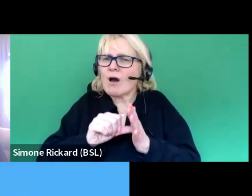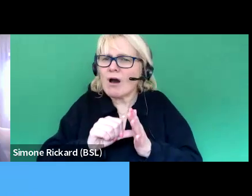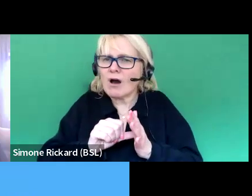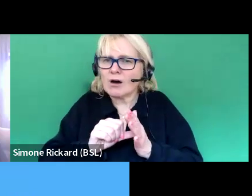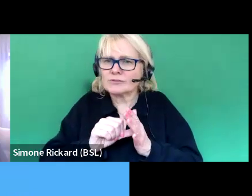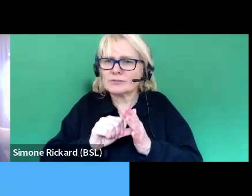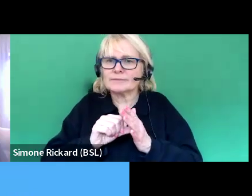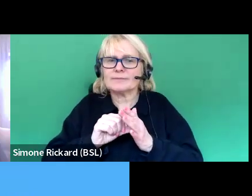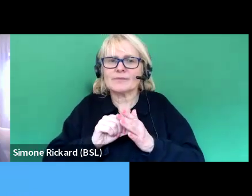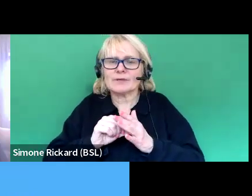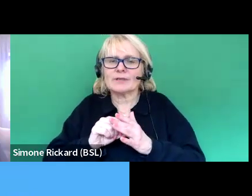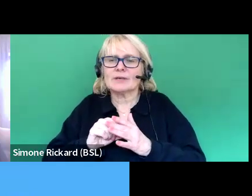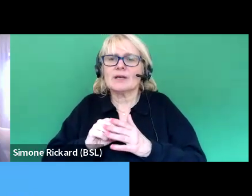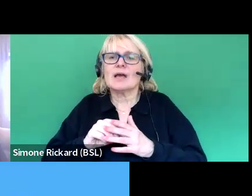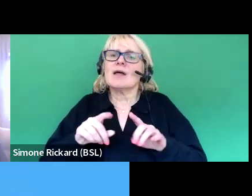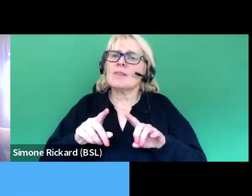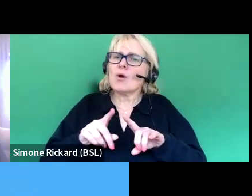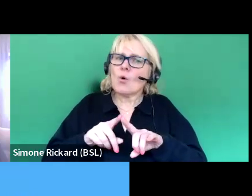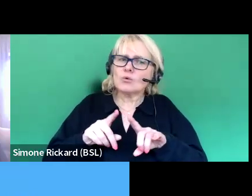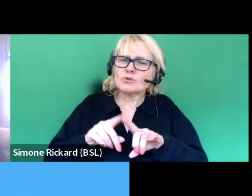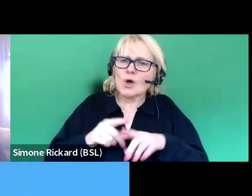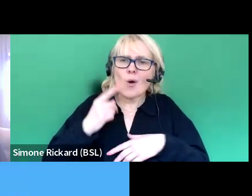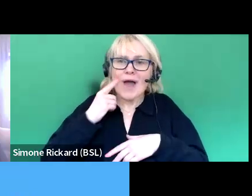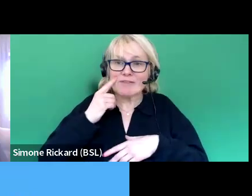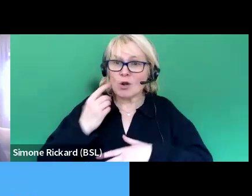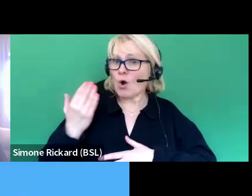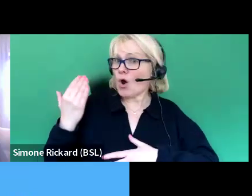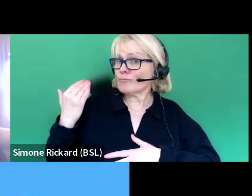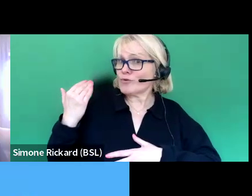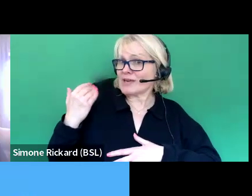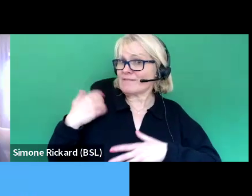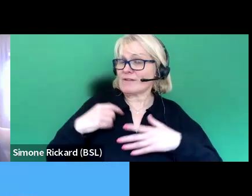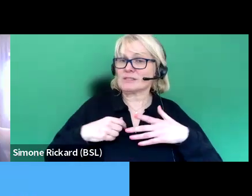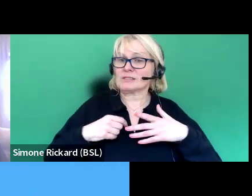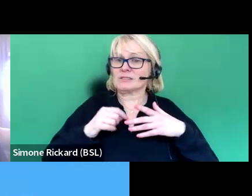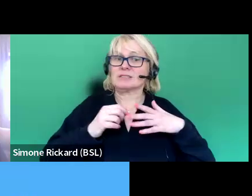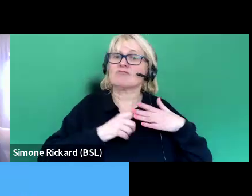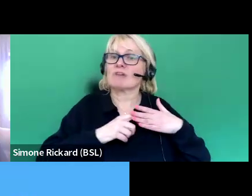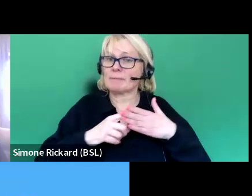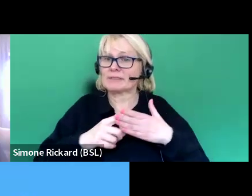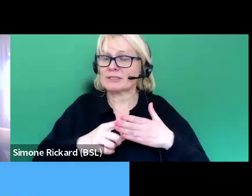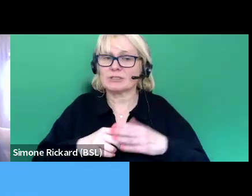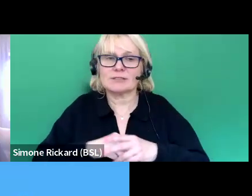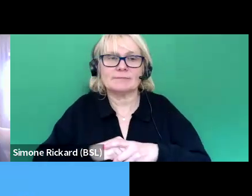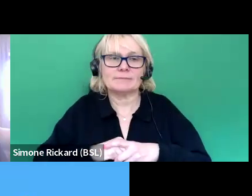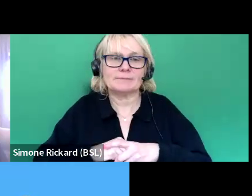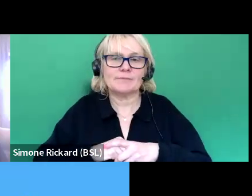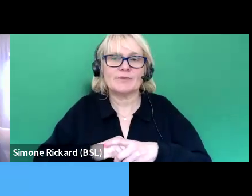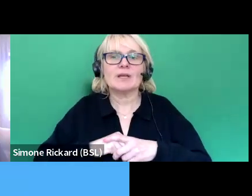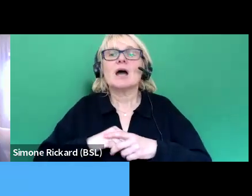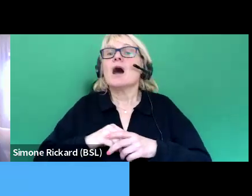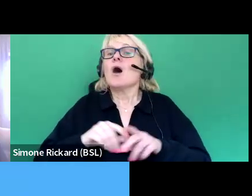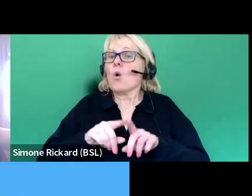previous accommodations, you should go through that as well, because if they helped you before, they can help you at work as well. And I also have some